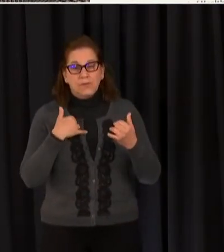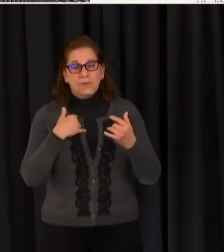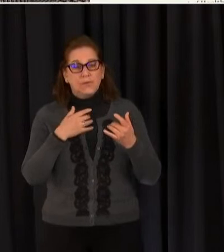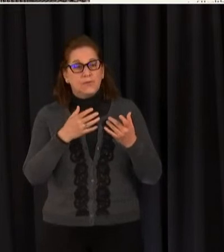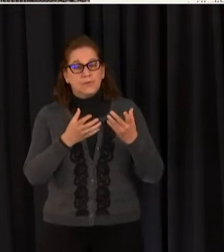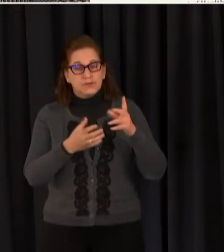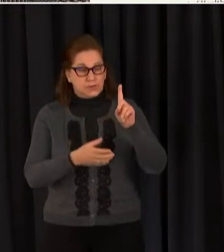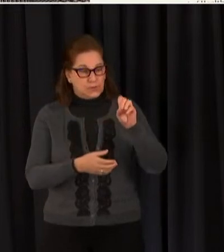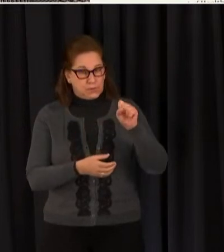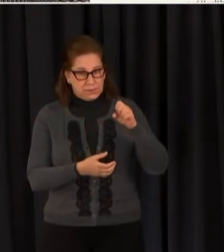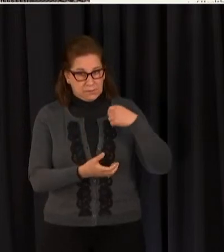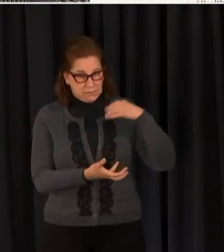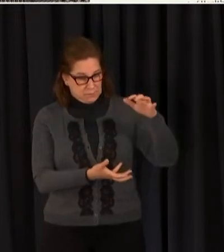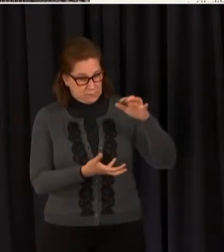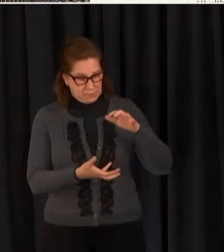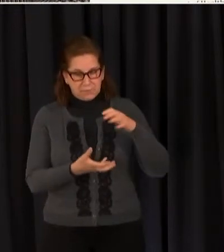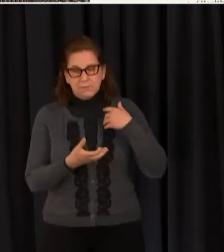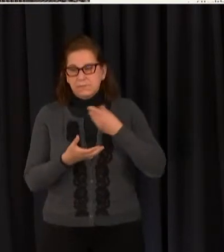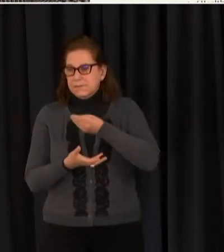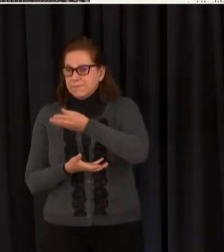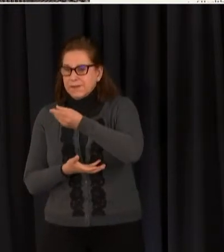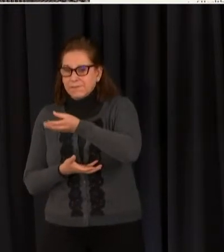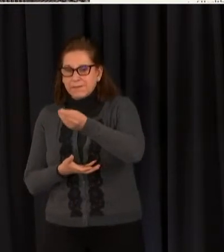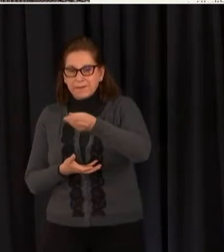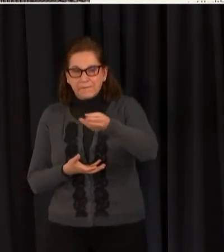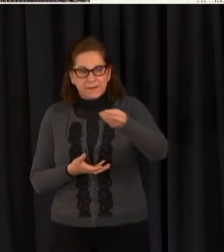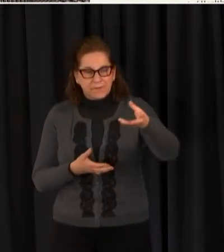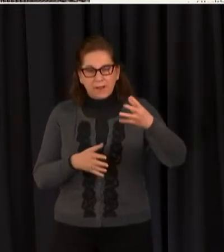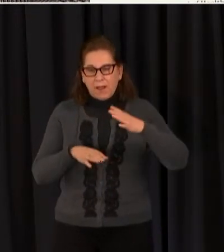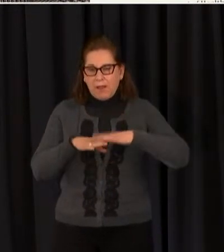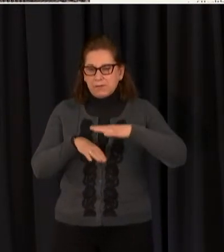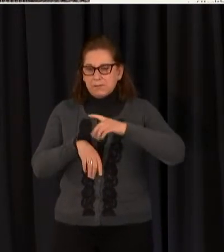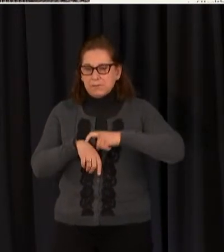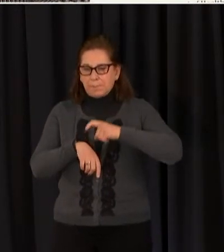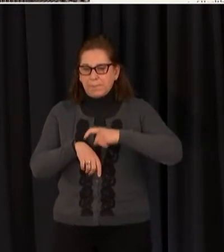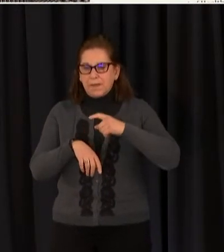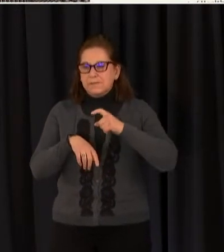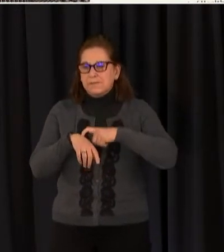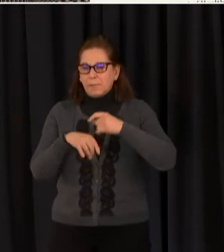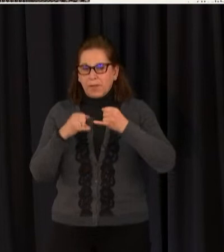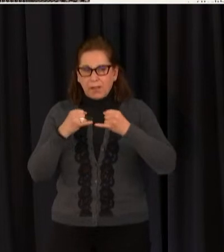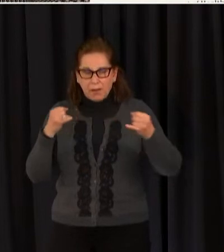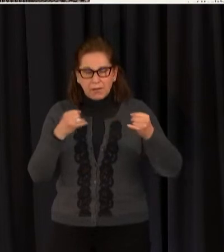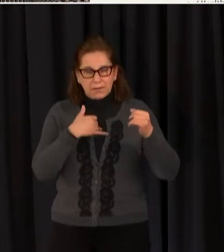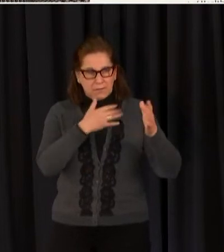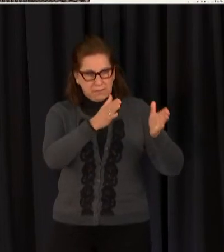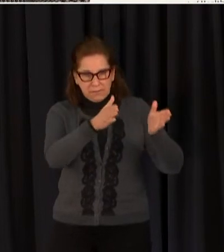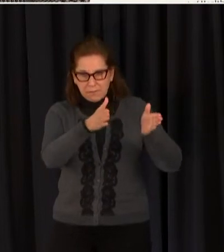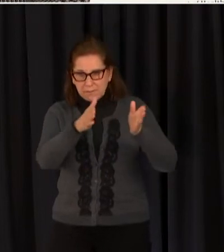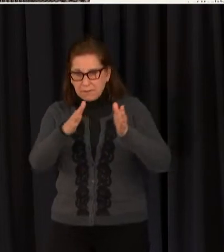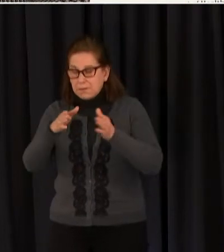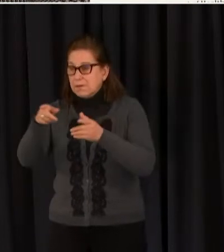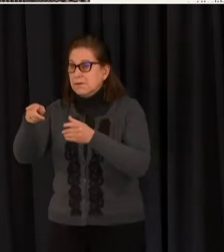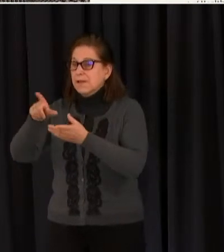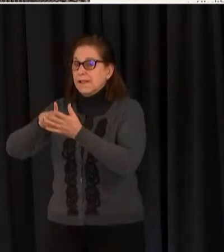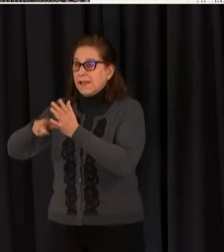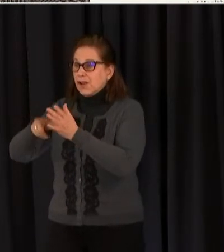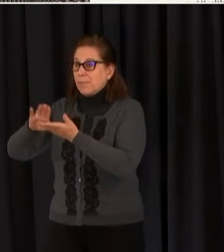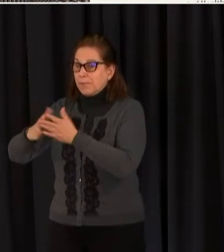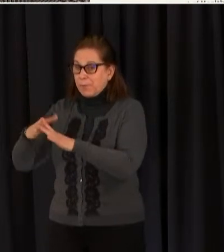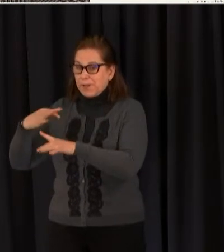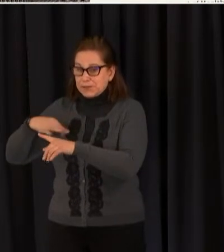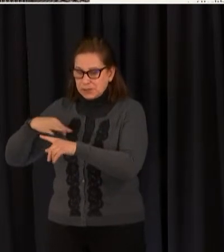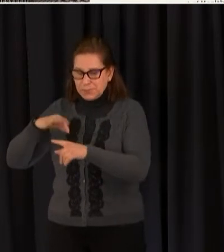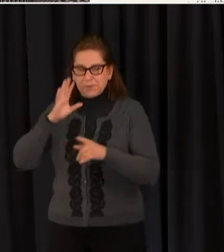the following timeline for individuals to become eligible. These individuals, depending again on our